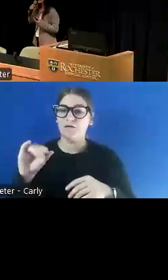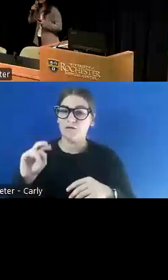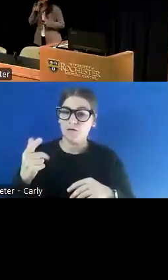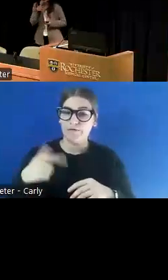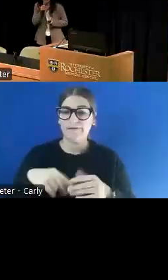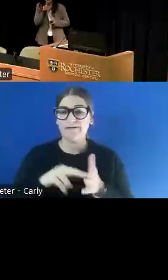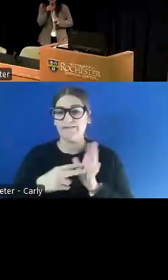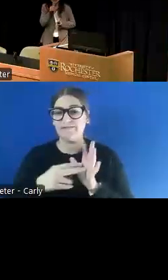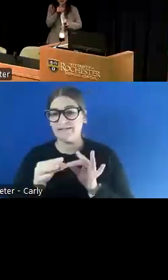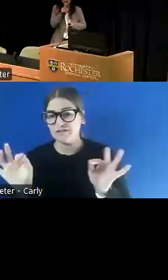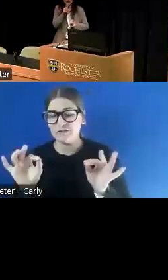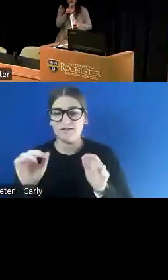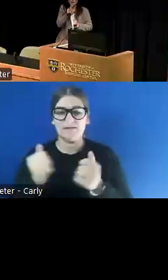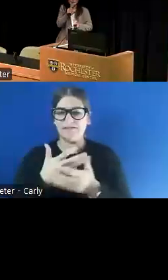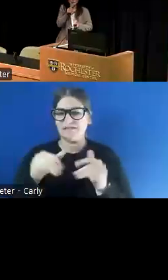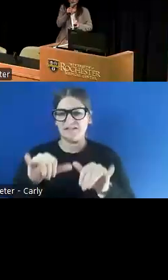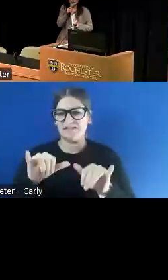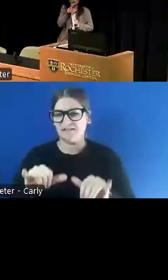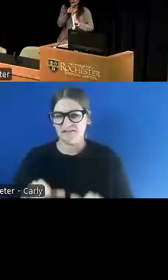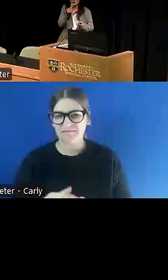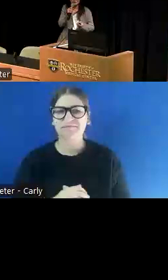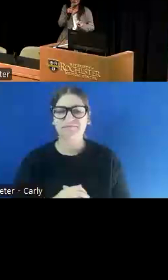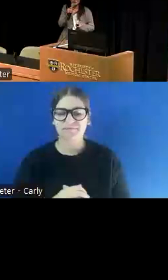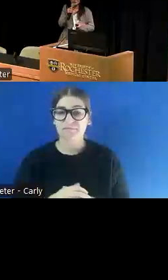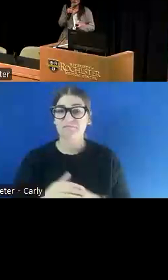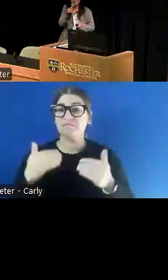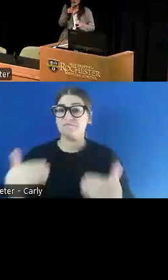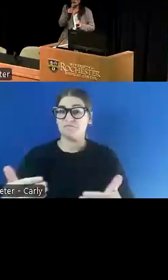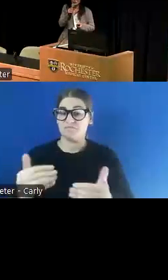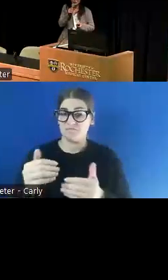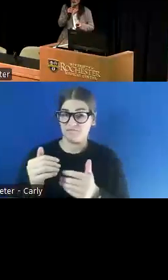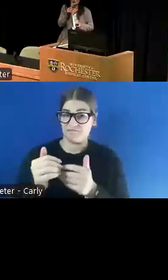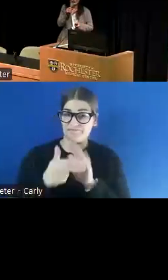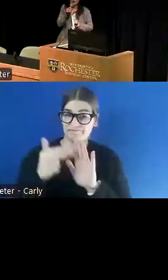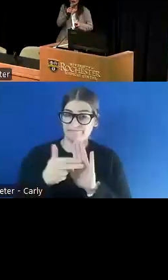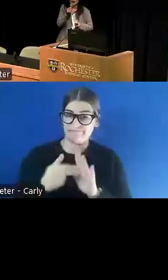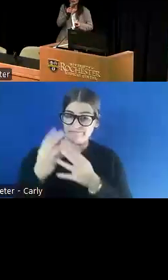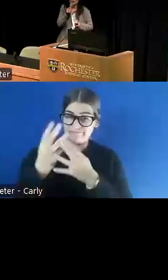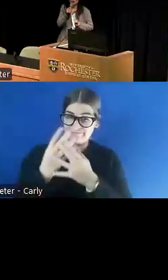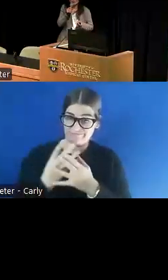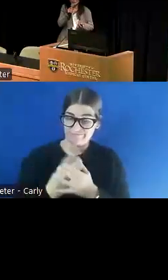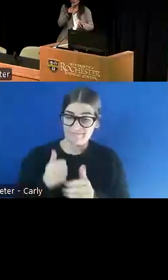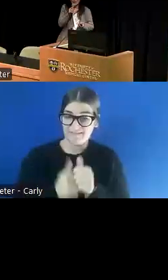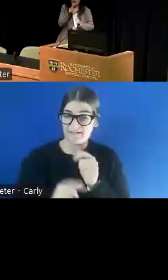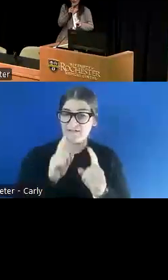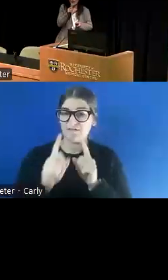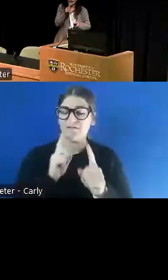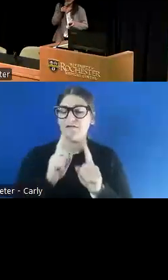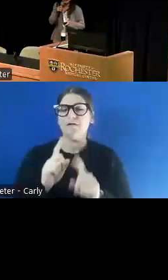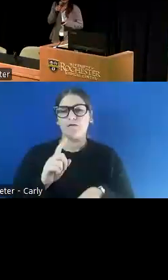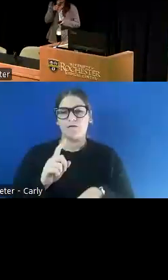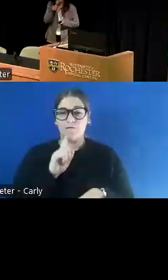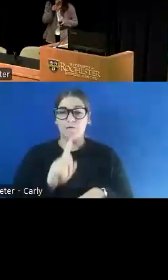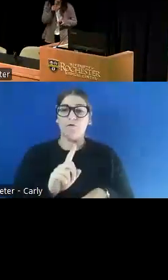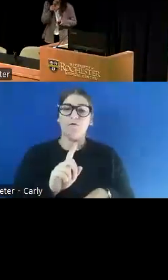coding system wasn't changing. And then we coded the interviews based on suicide prevention,